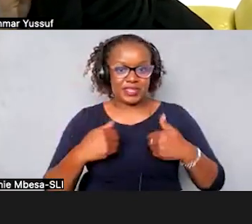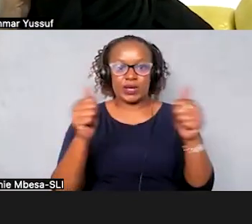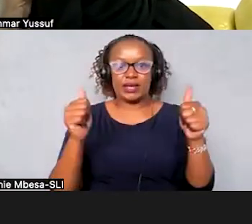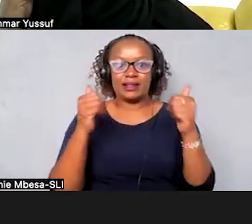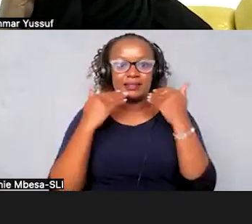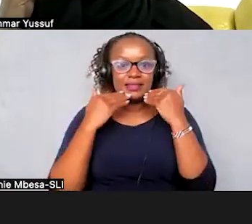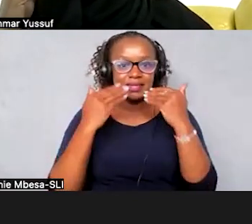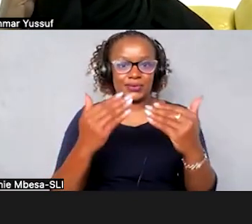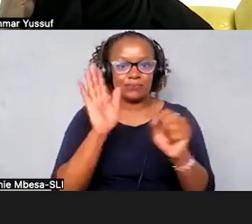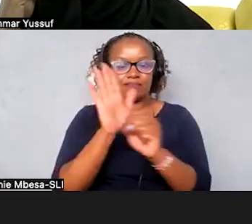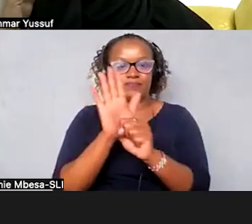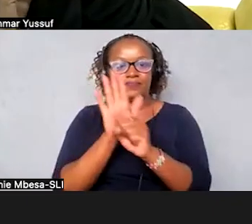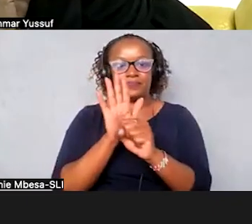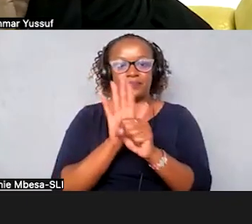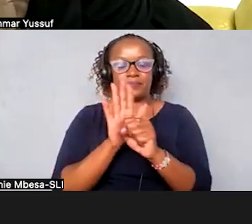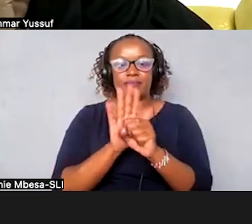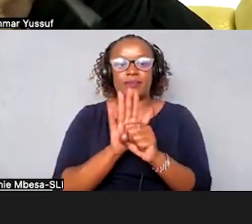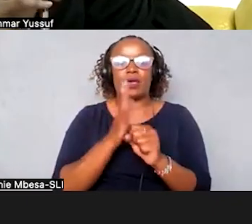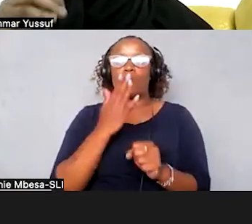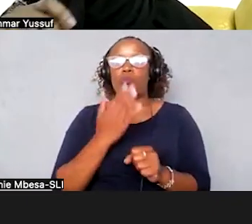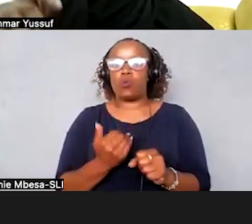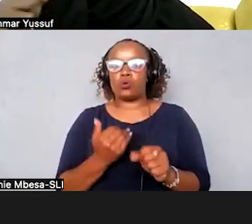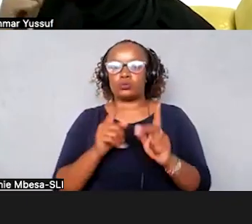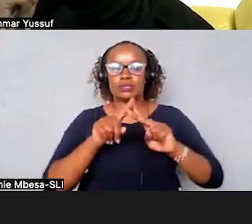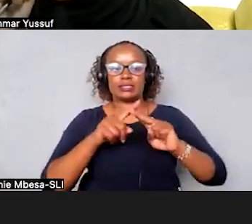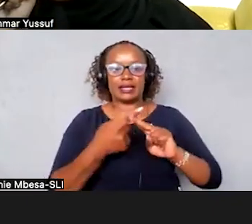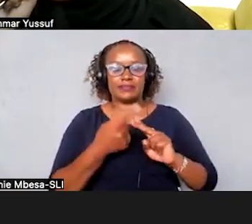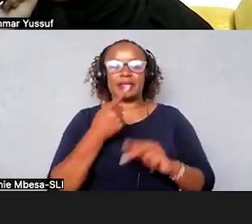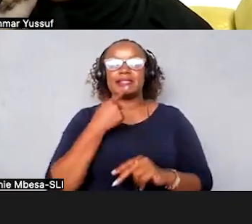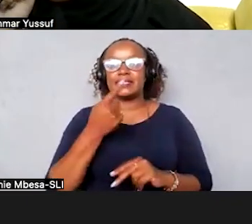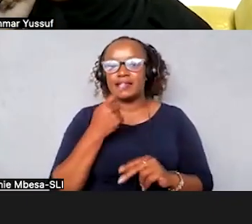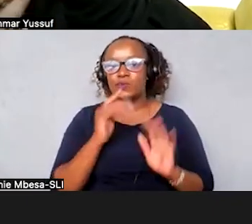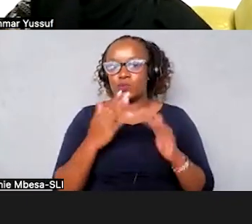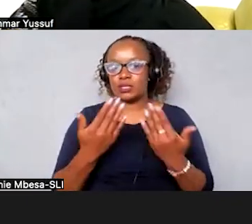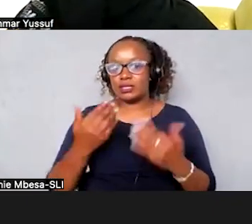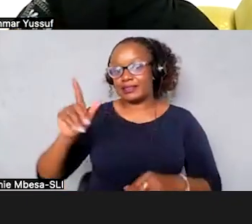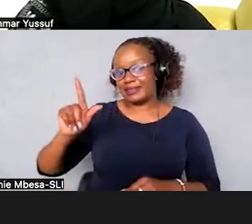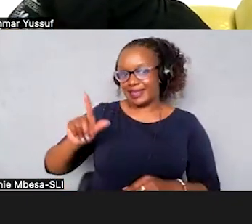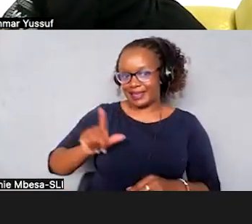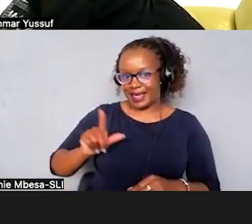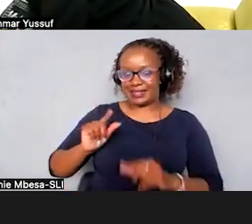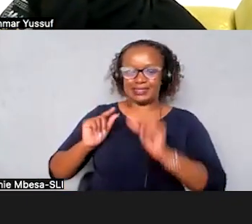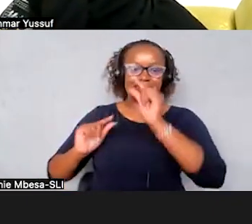like to start by saying that at the Girl Generation, we are the support.